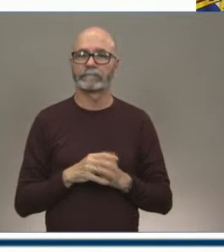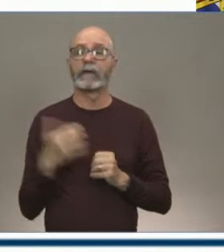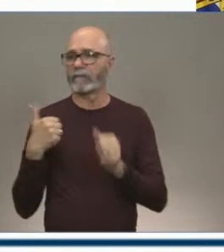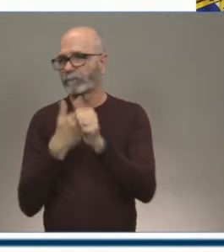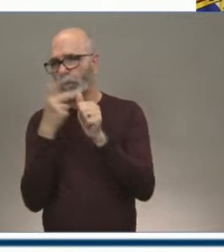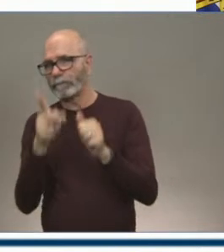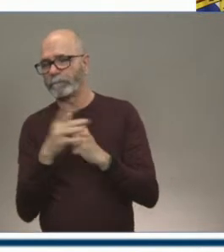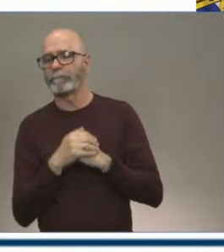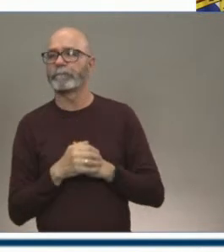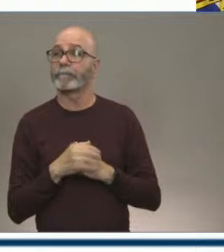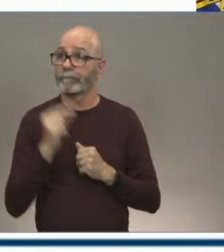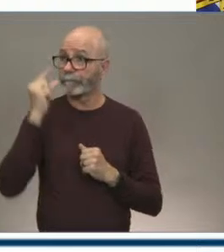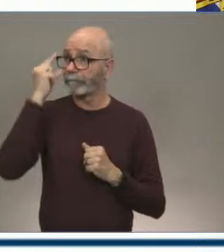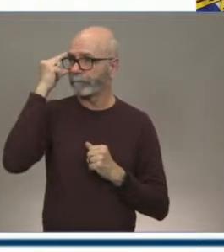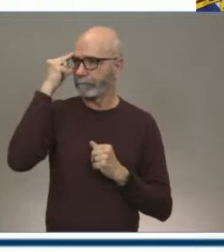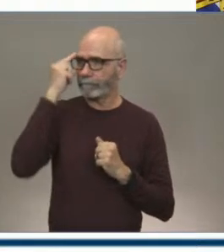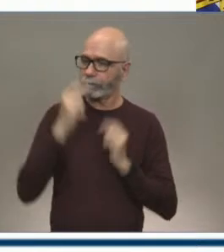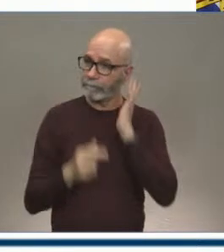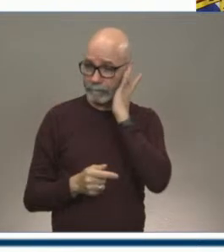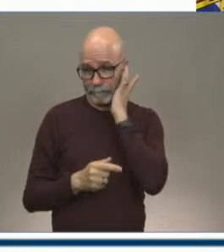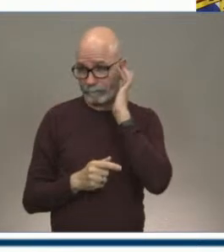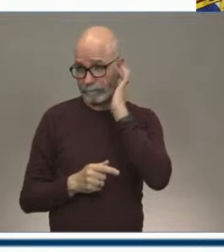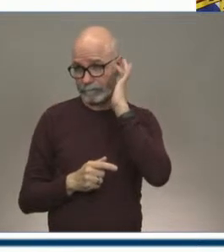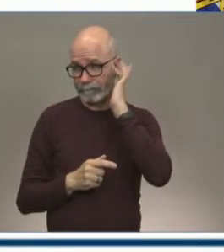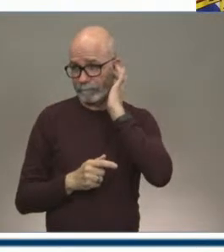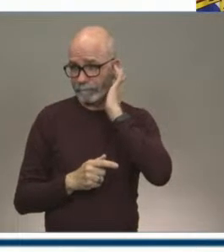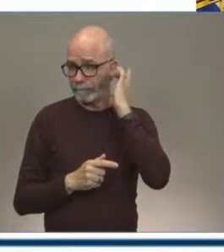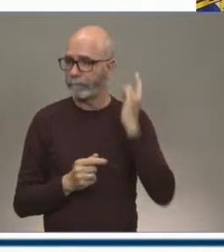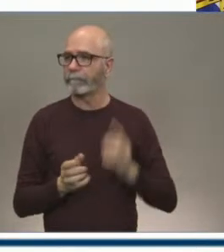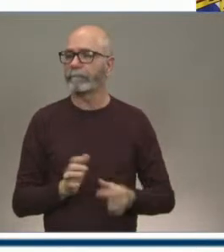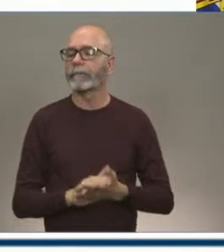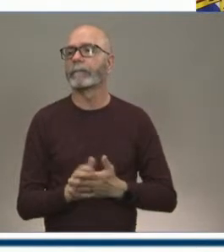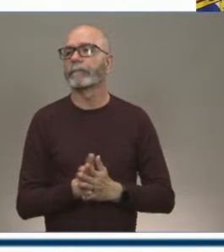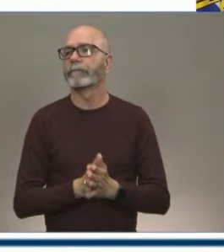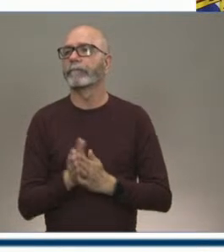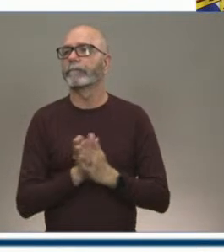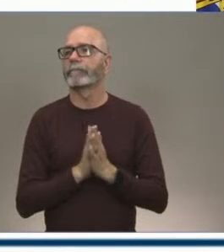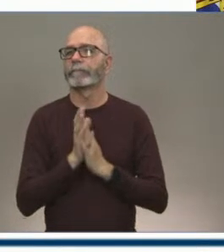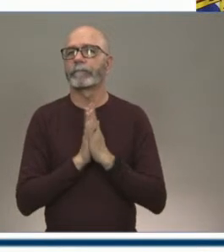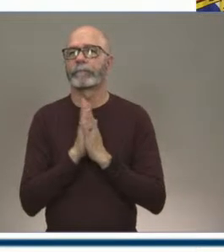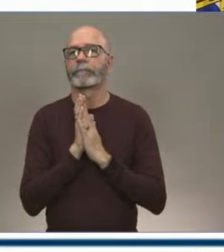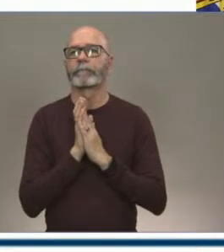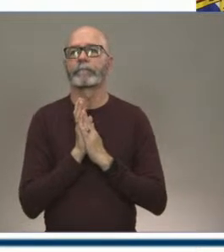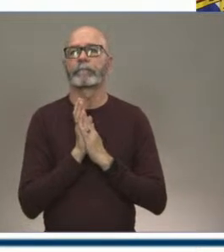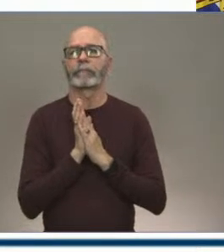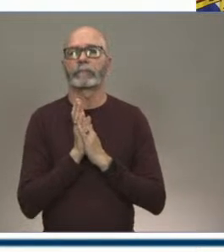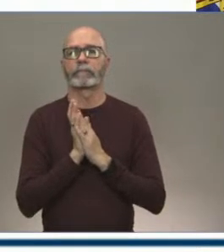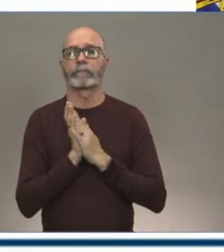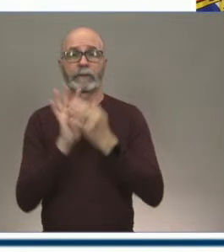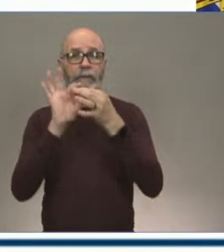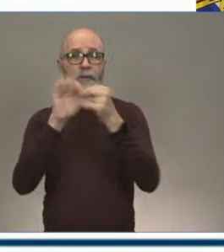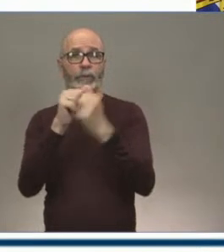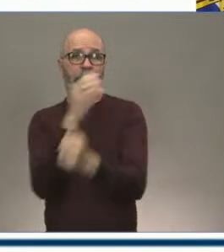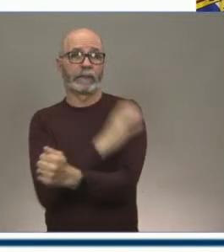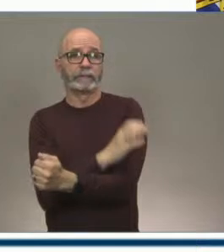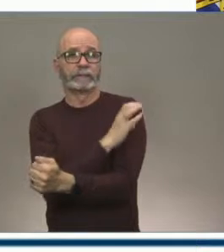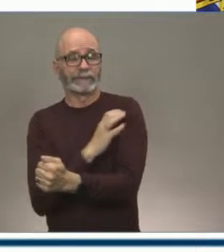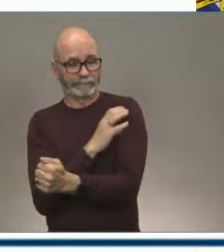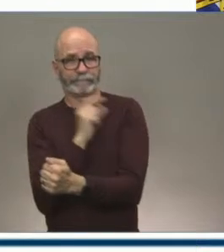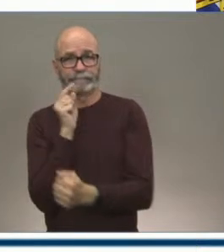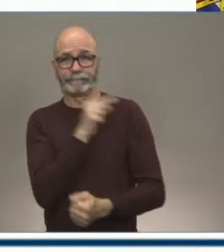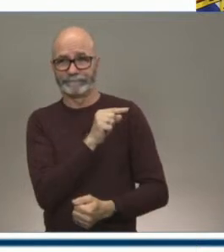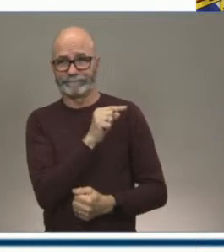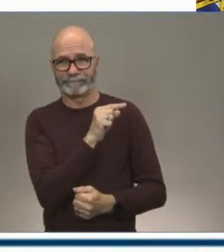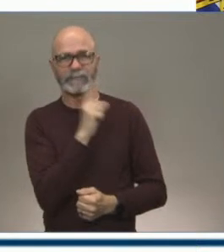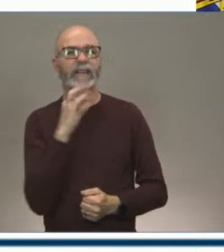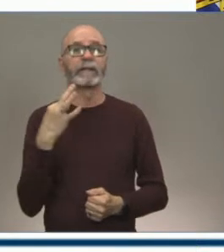of vaccination clinics, so also for Dr. Strang, I'm just wondering how things are going with the COVID-19 vaccine clinic volunteer drive, particularly what